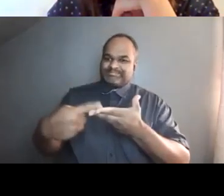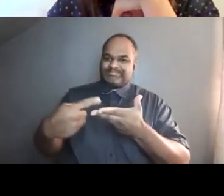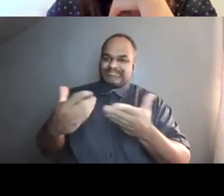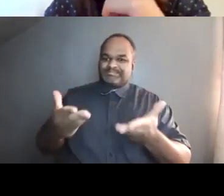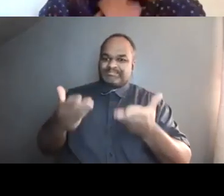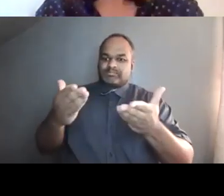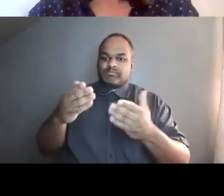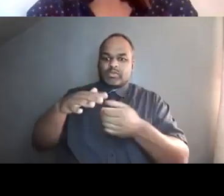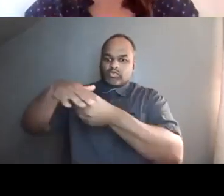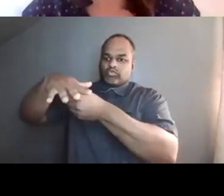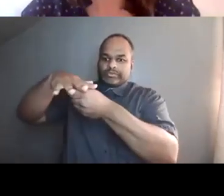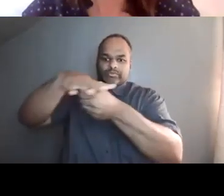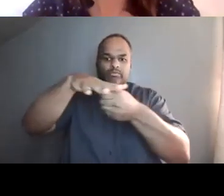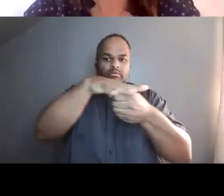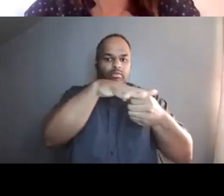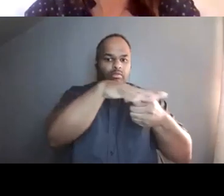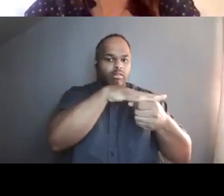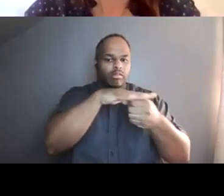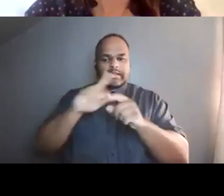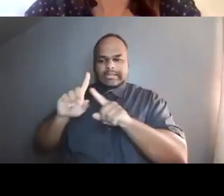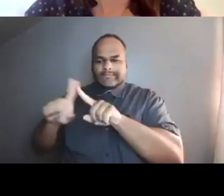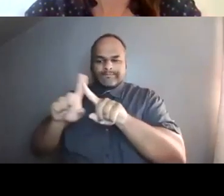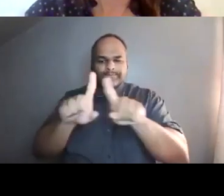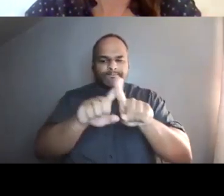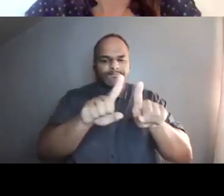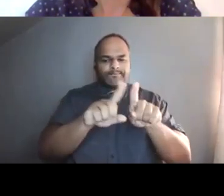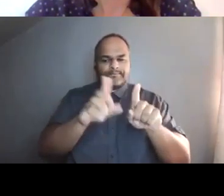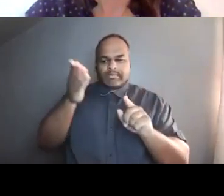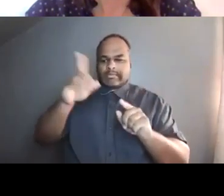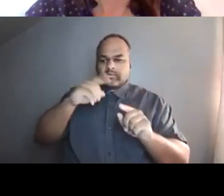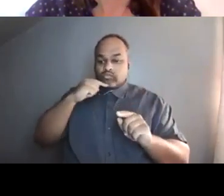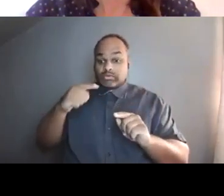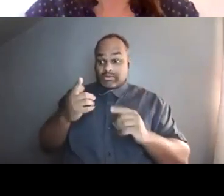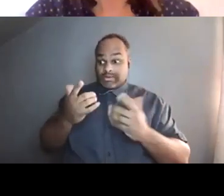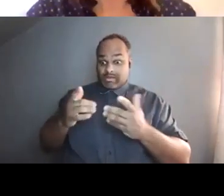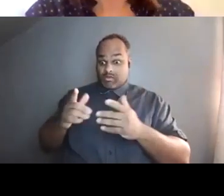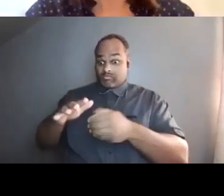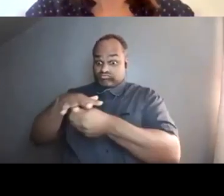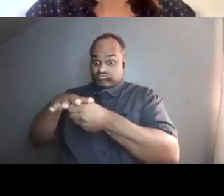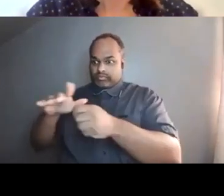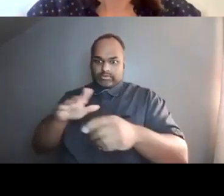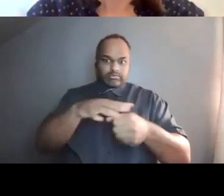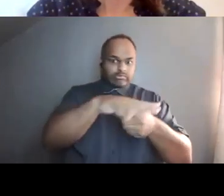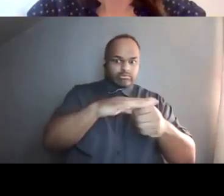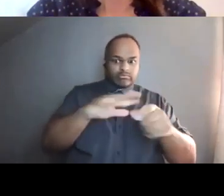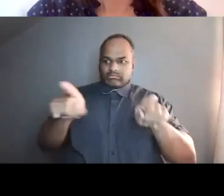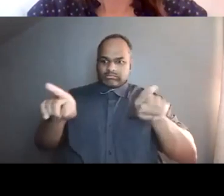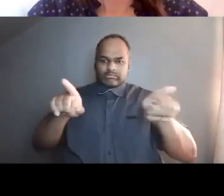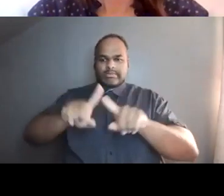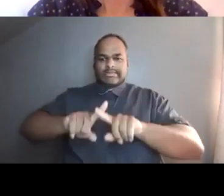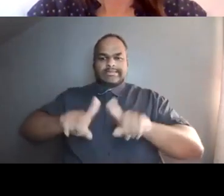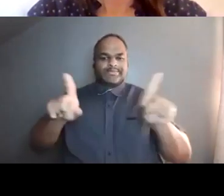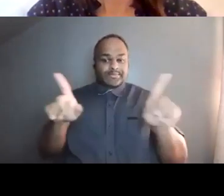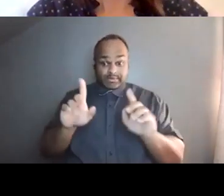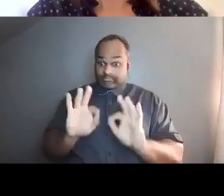of regional differences in Russia and how these things might play out in different regional contexts. That is